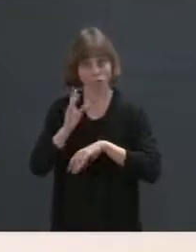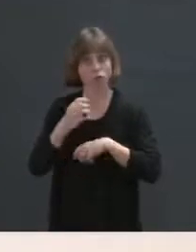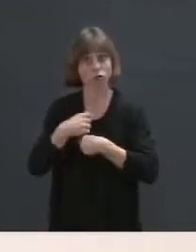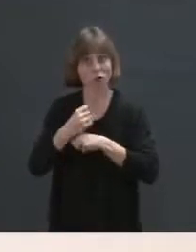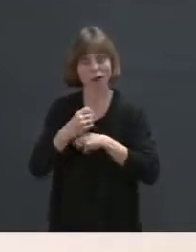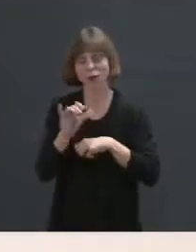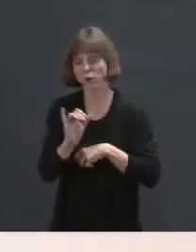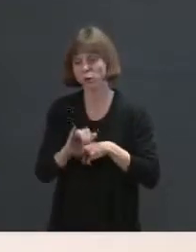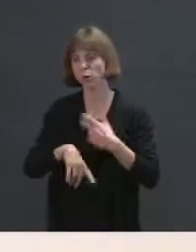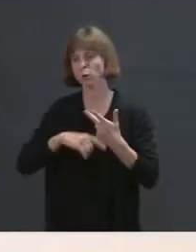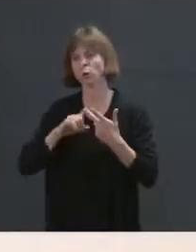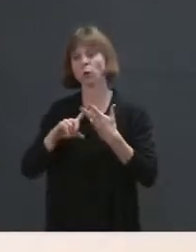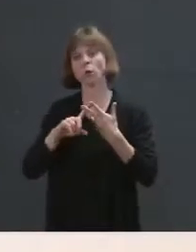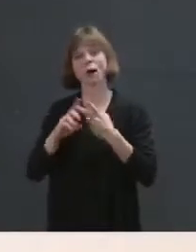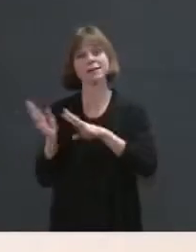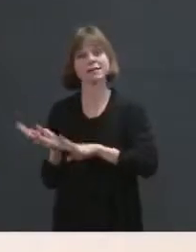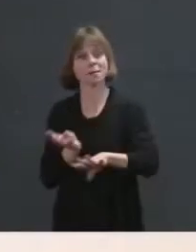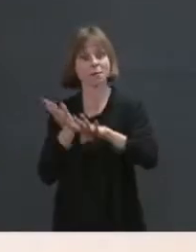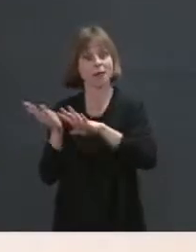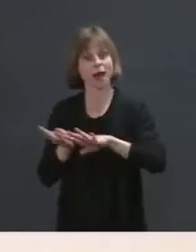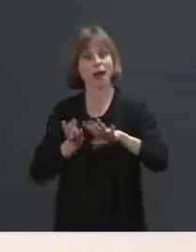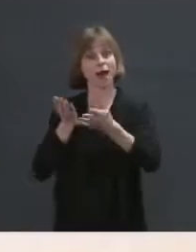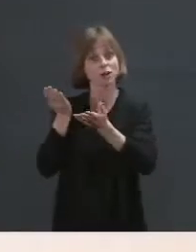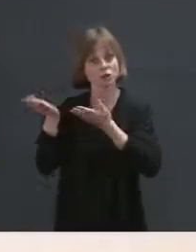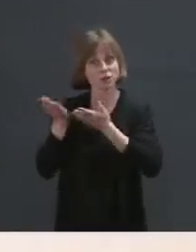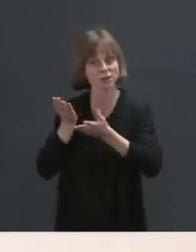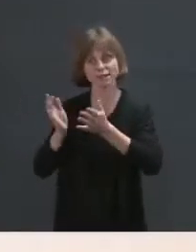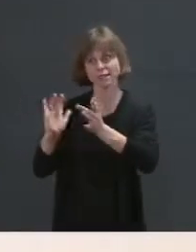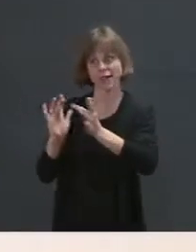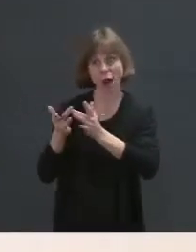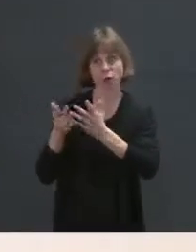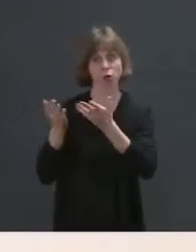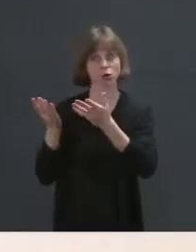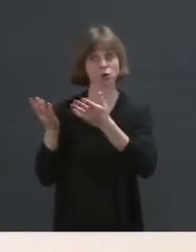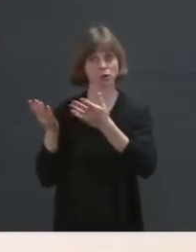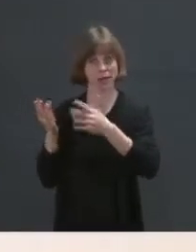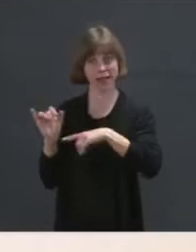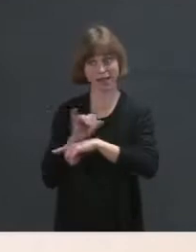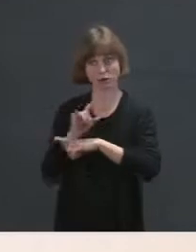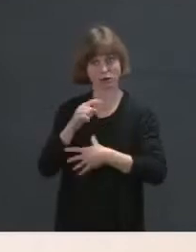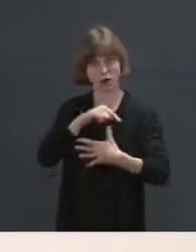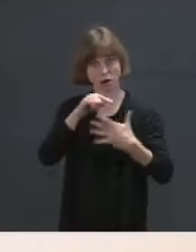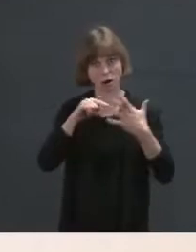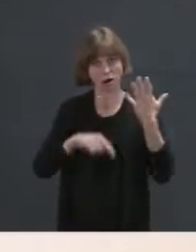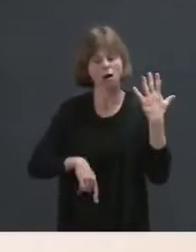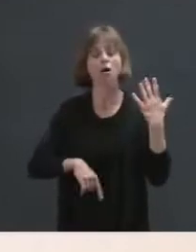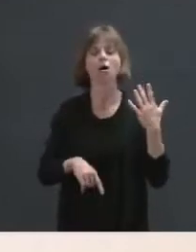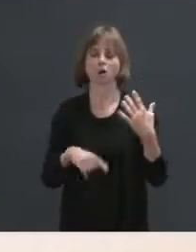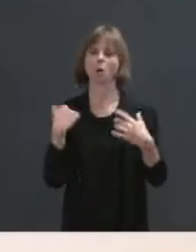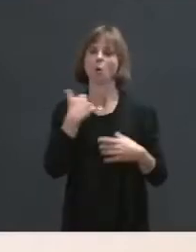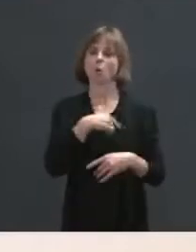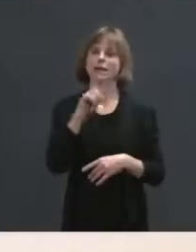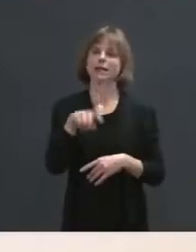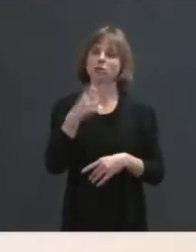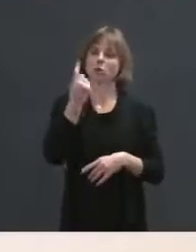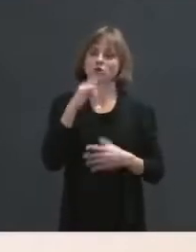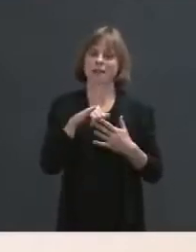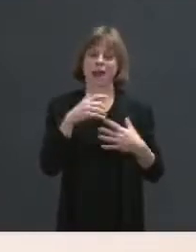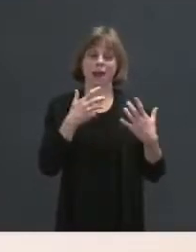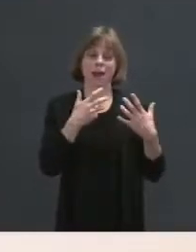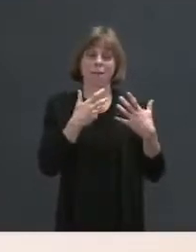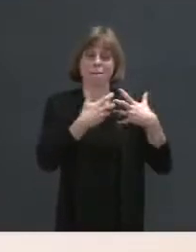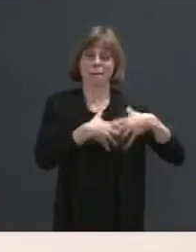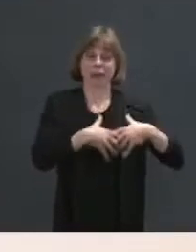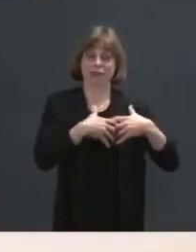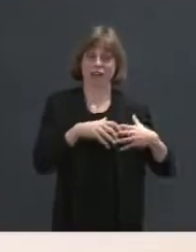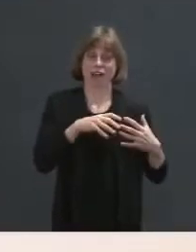kind of supplier networks in the services industry. So I think we have to start tracking and understanding that manufacturing's contributions to